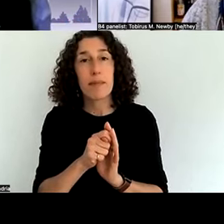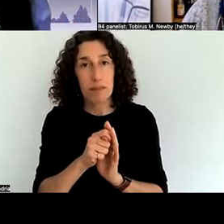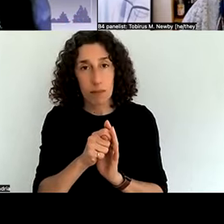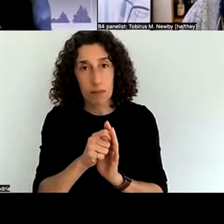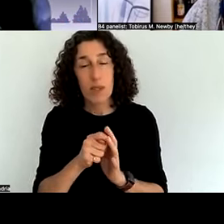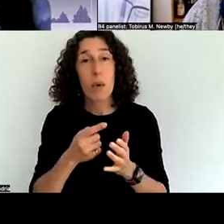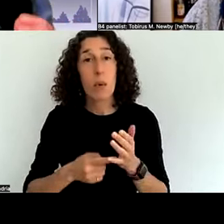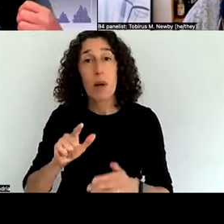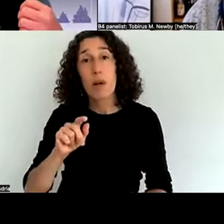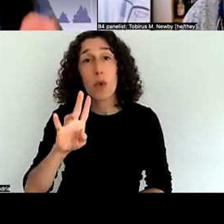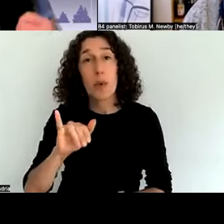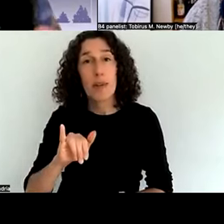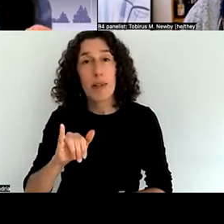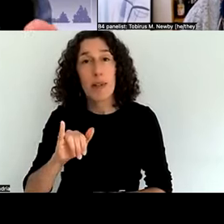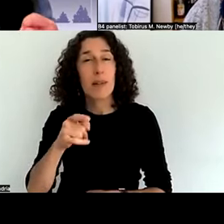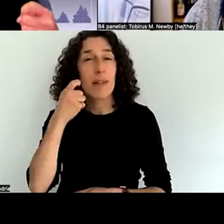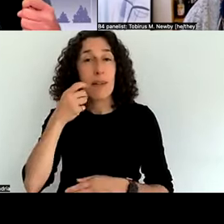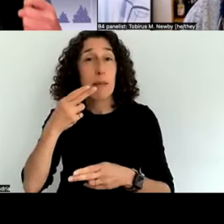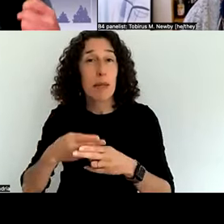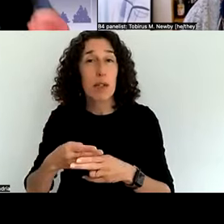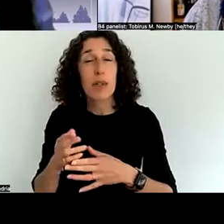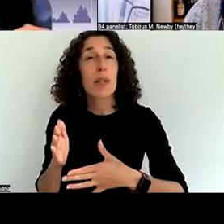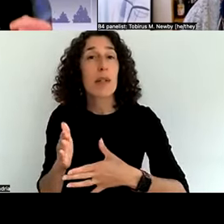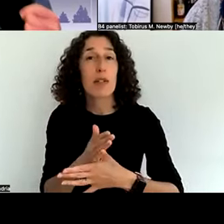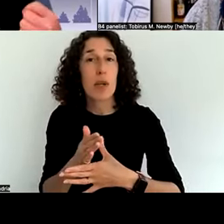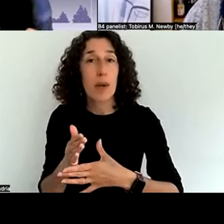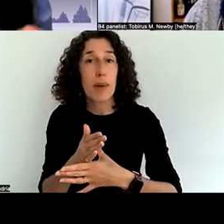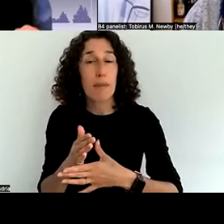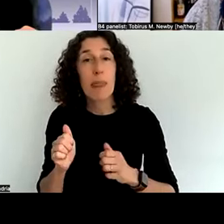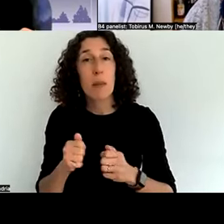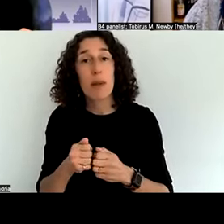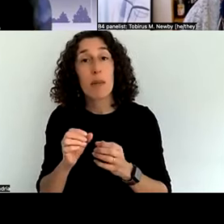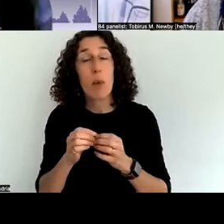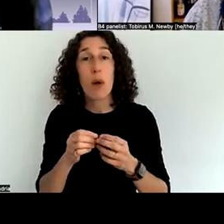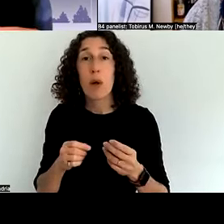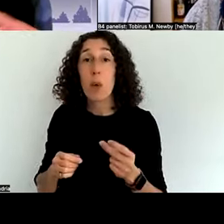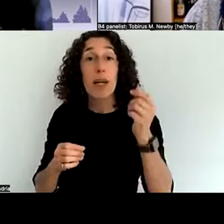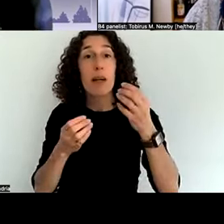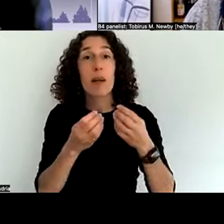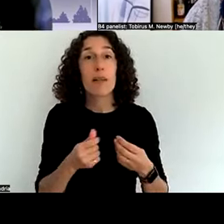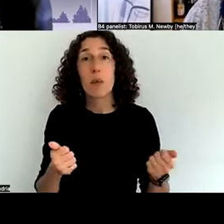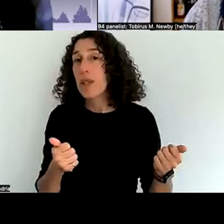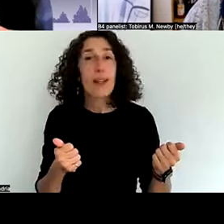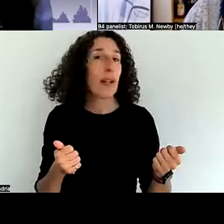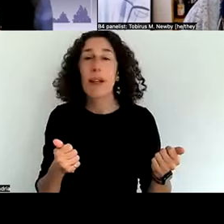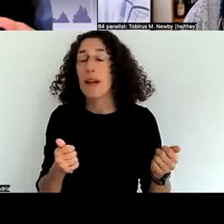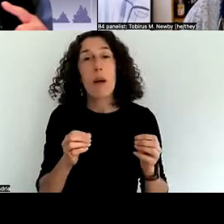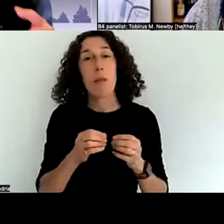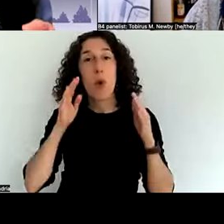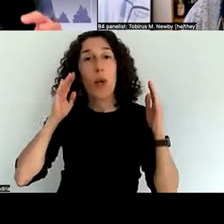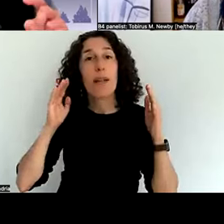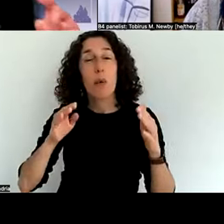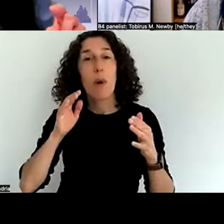Lucy was sharing around, like short term kinds of solutions or quick solutions, but how are we sort of trying